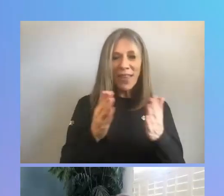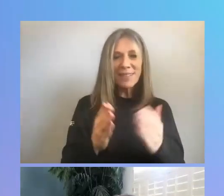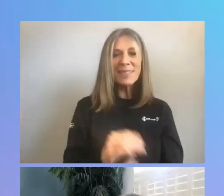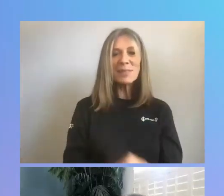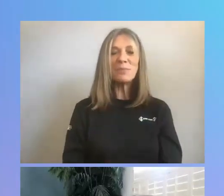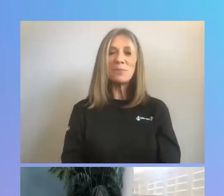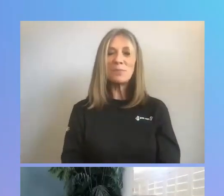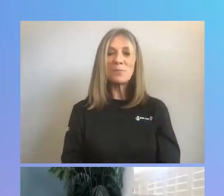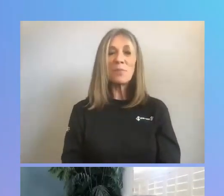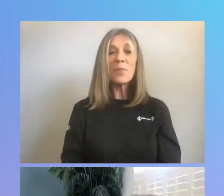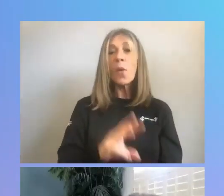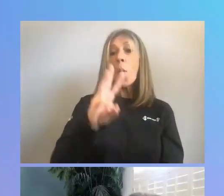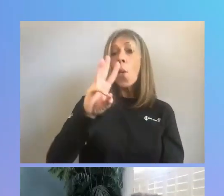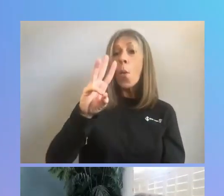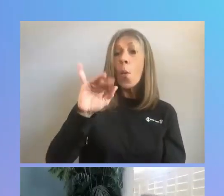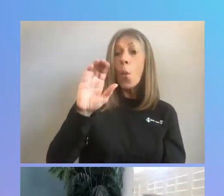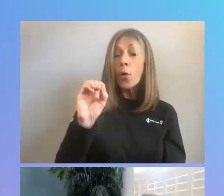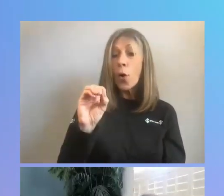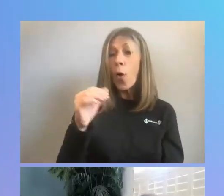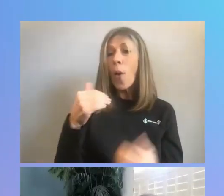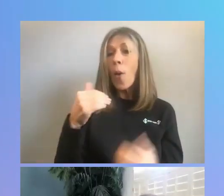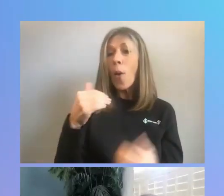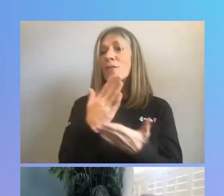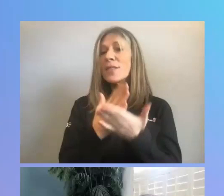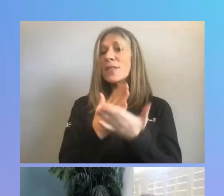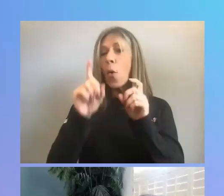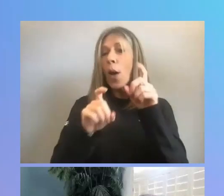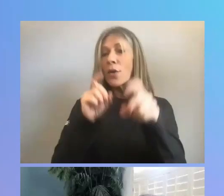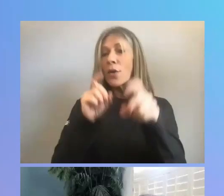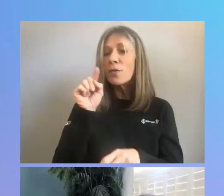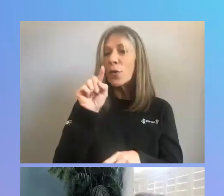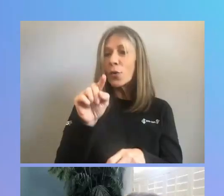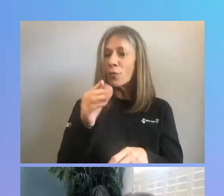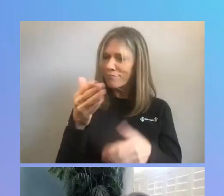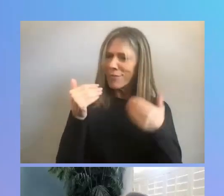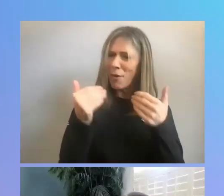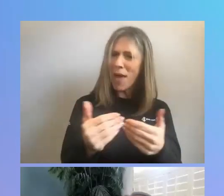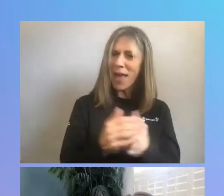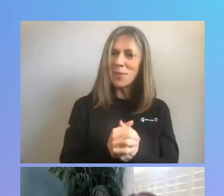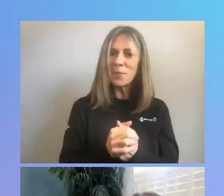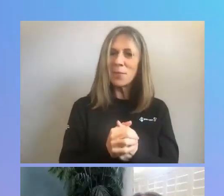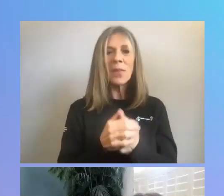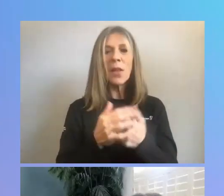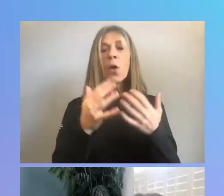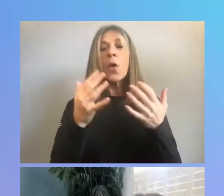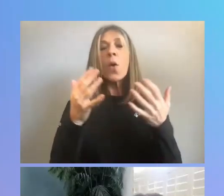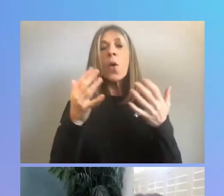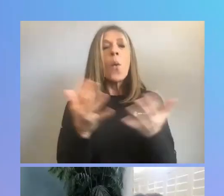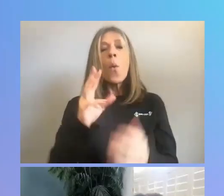So Wilco, I've got some questions for you. Sure, shoot. WCAG 3